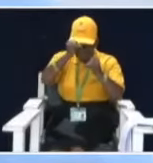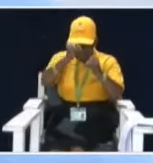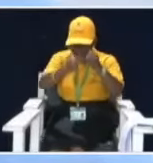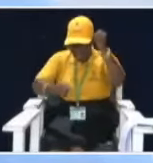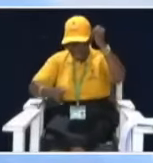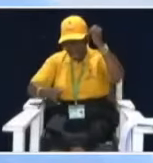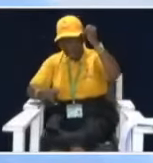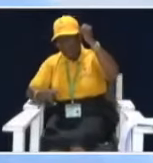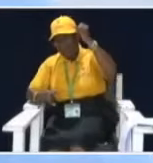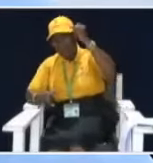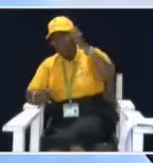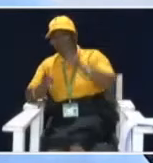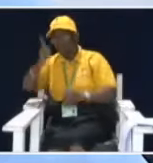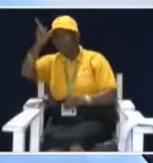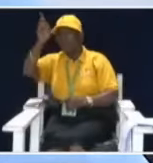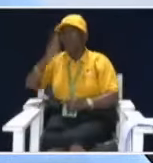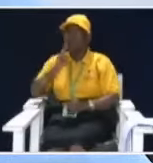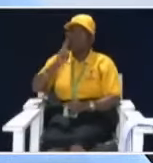Omega,